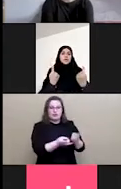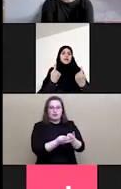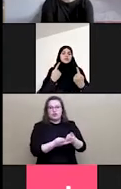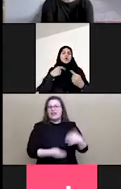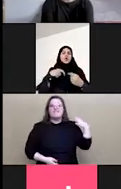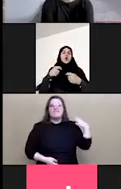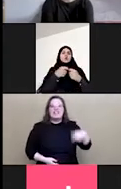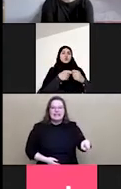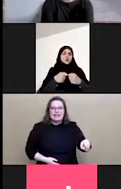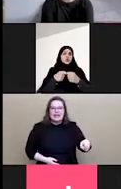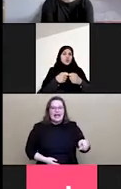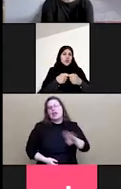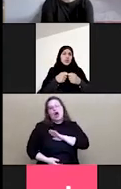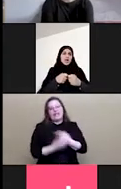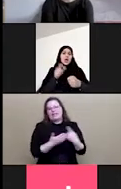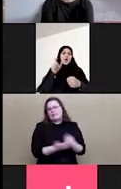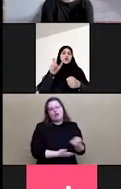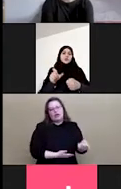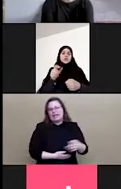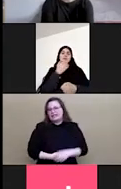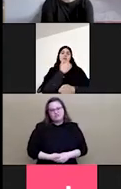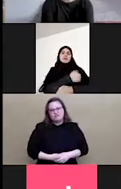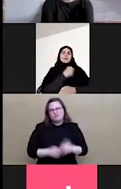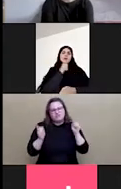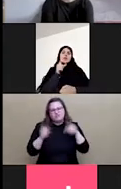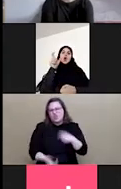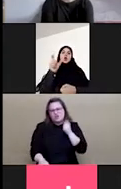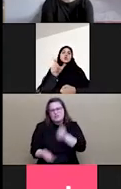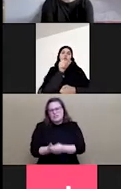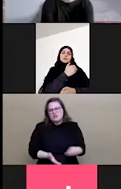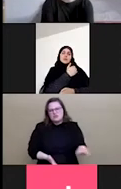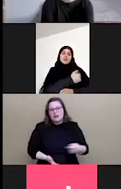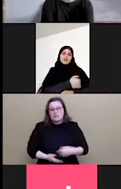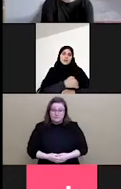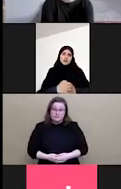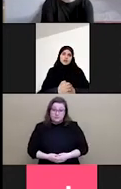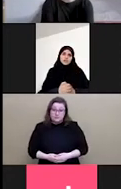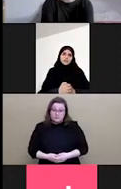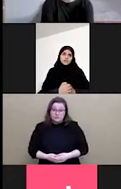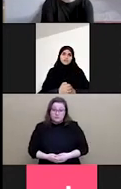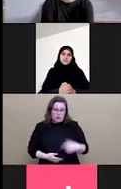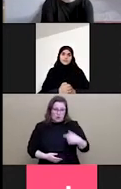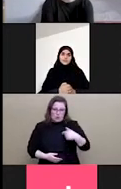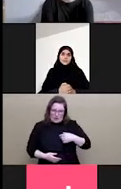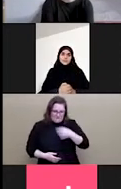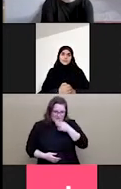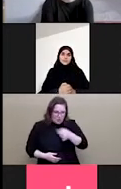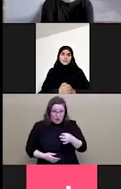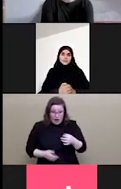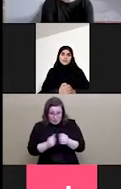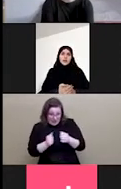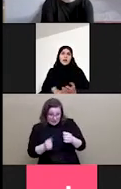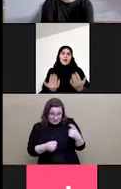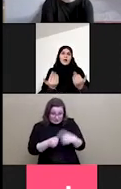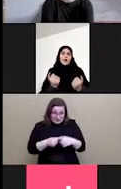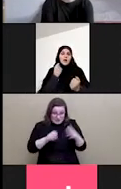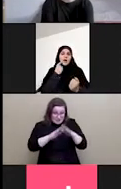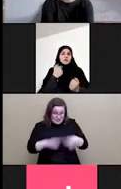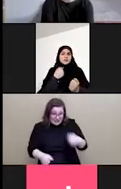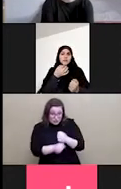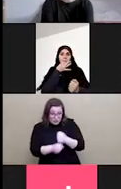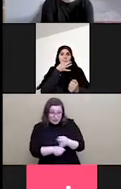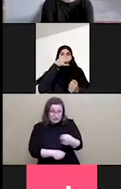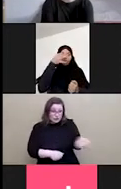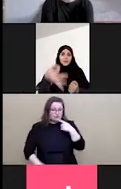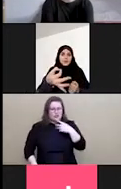or incapacitated to participate in decision-making processes. And that when I asked them about peace building, they felt that it's just yet another